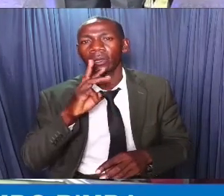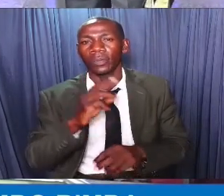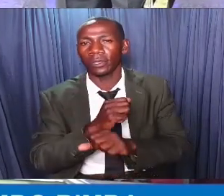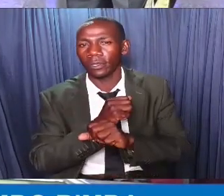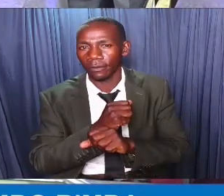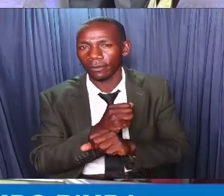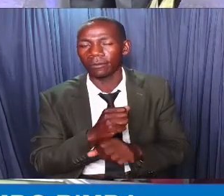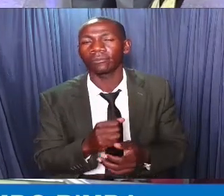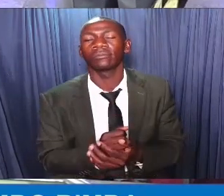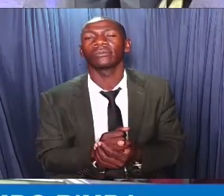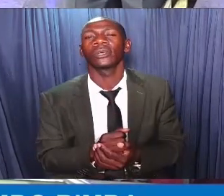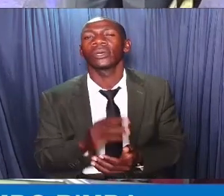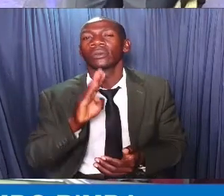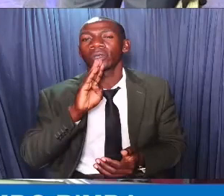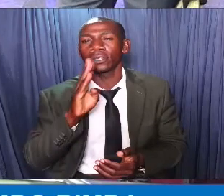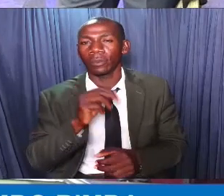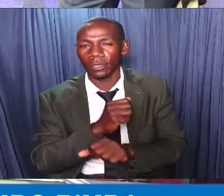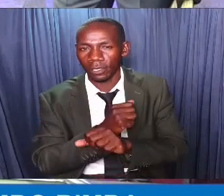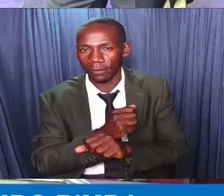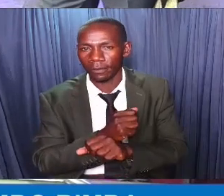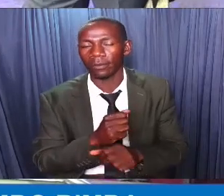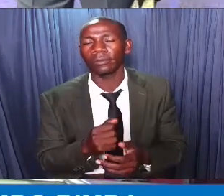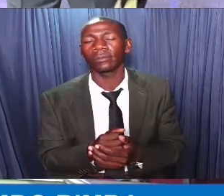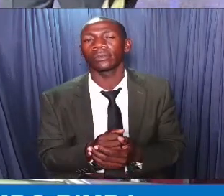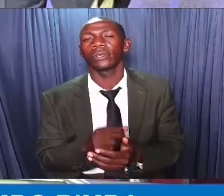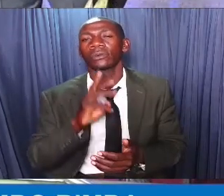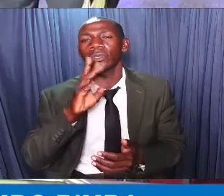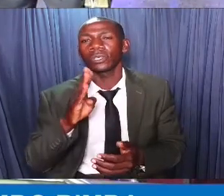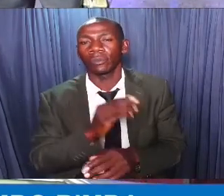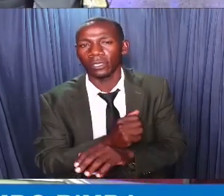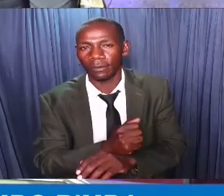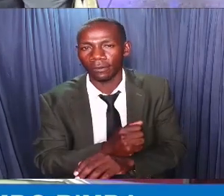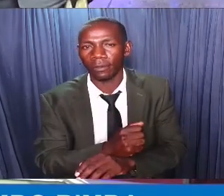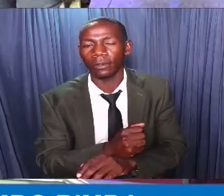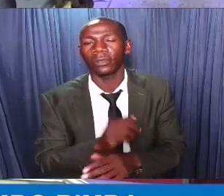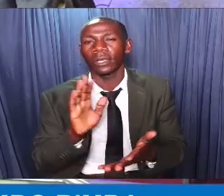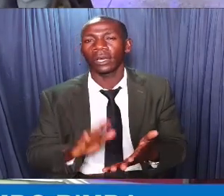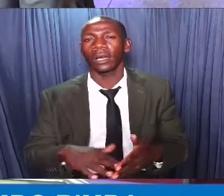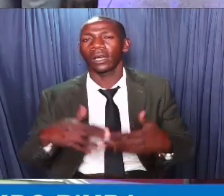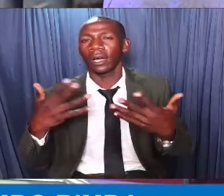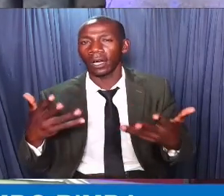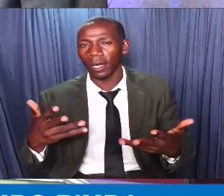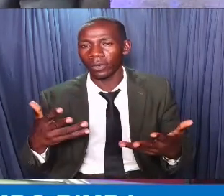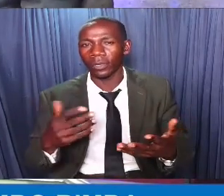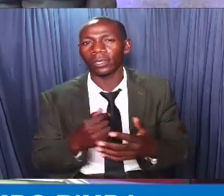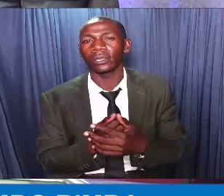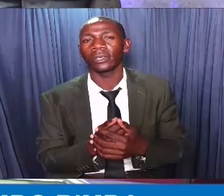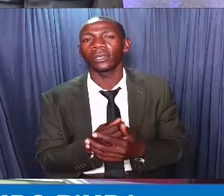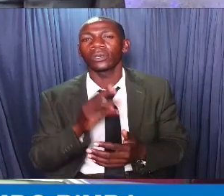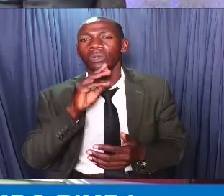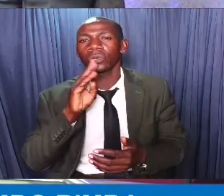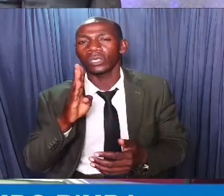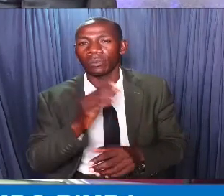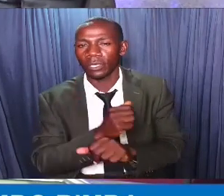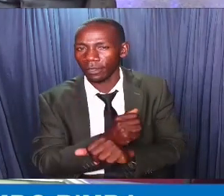We shall be safe. Takuwa salama. We shall be safe. Takuwa salama. We shall be safe. Hallelujah. Hallelujah. Takuwa